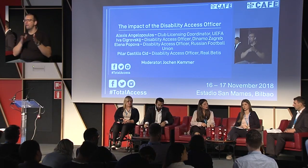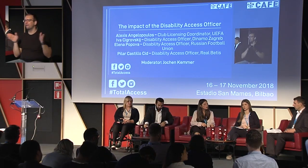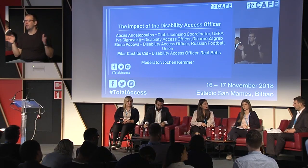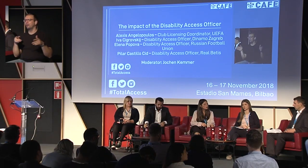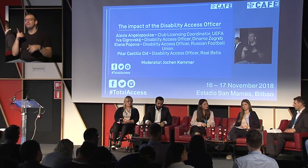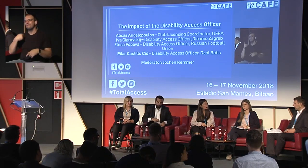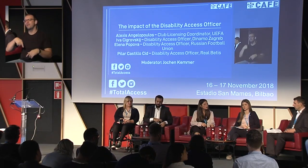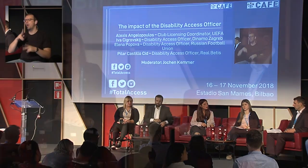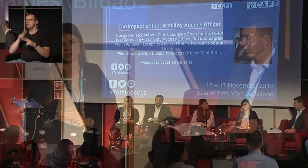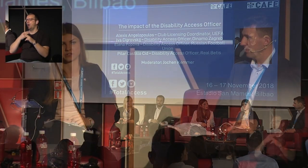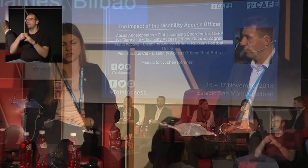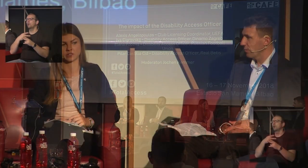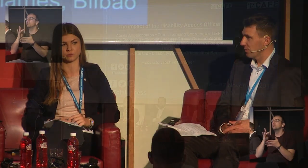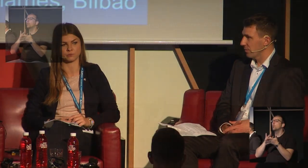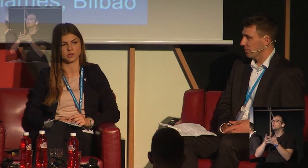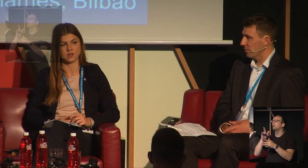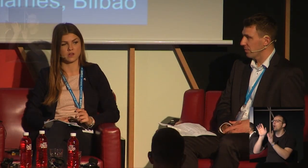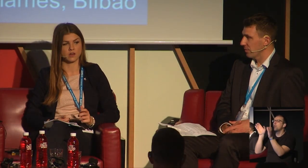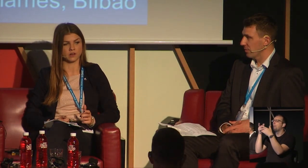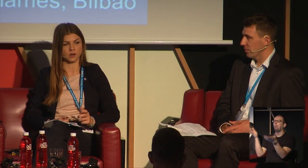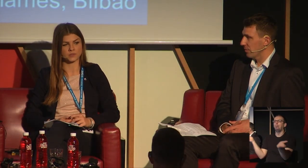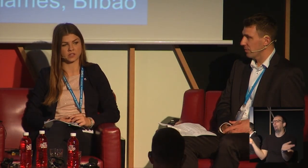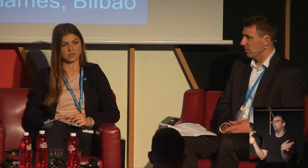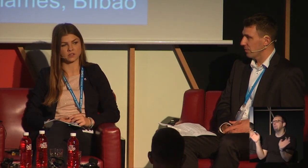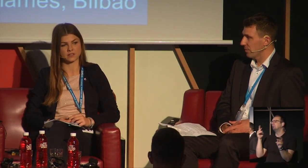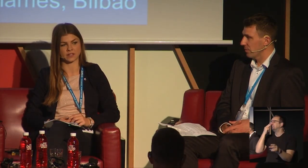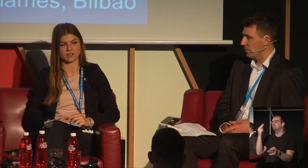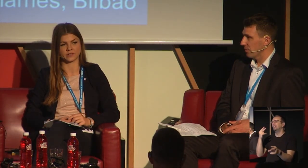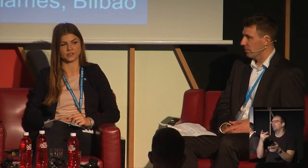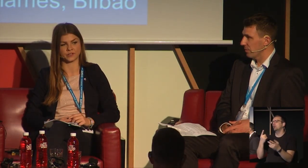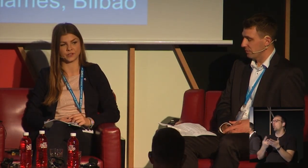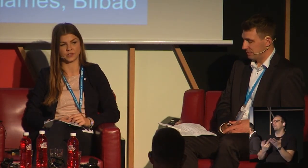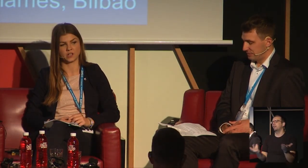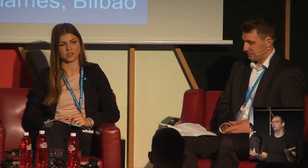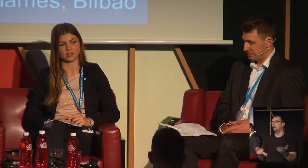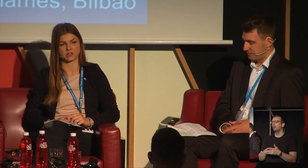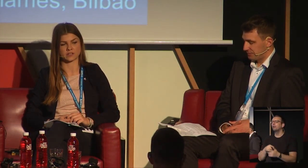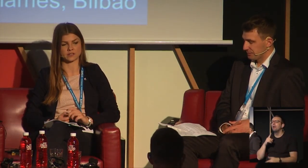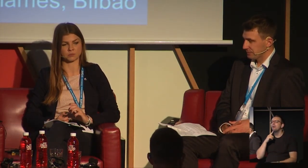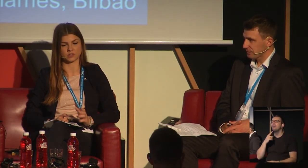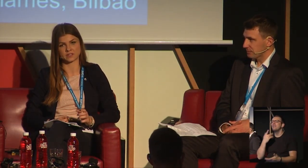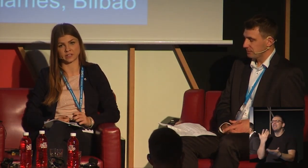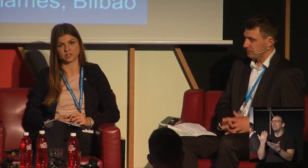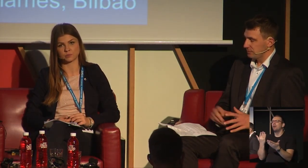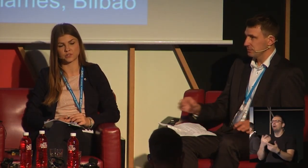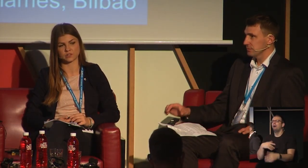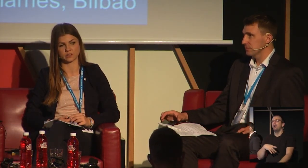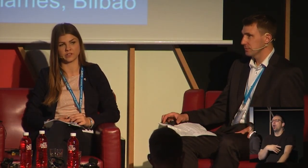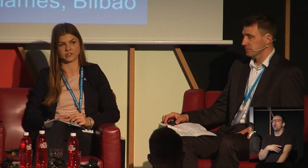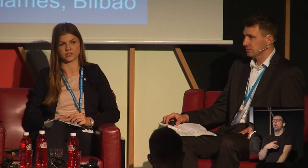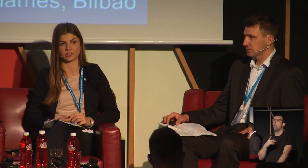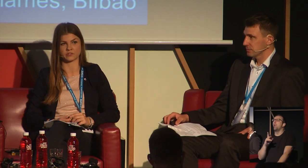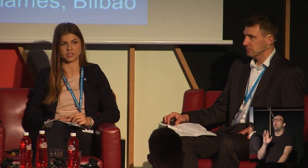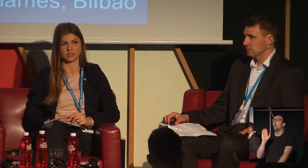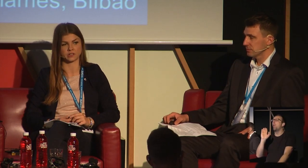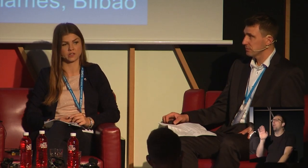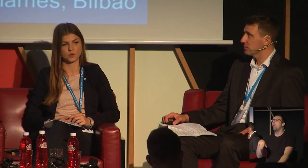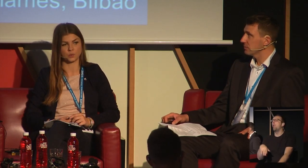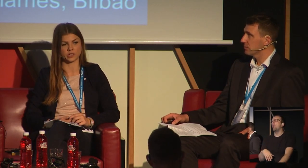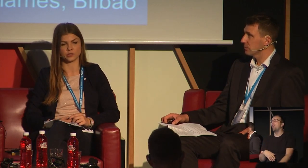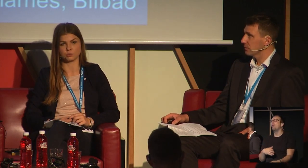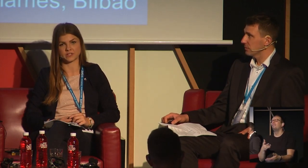should be no excuses like stadium obstacles and non-accessible stadiums. There is a lot of